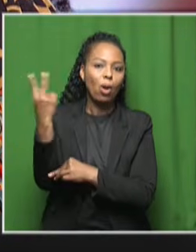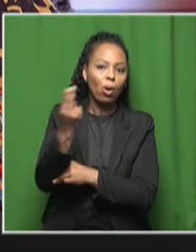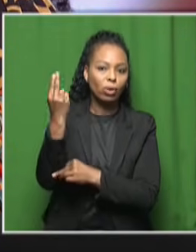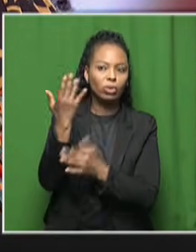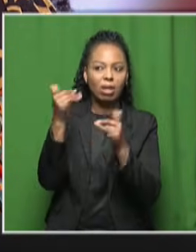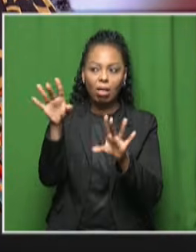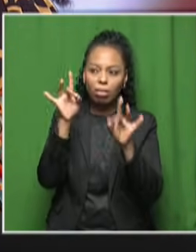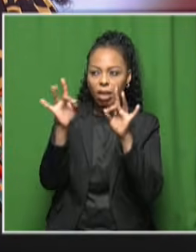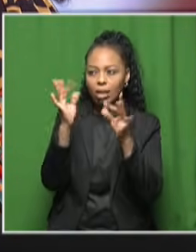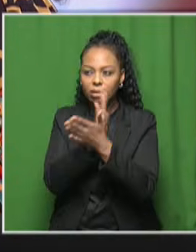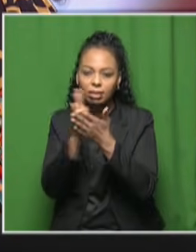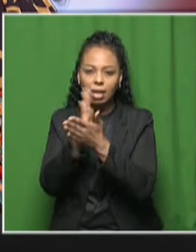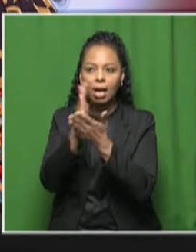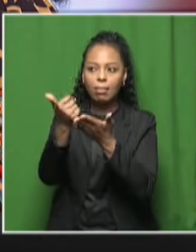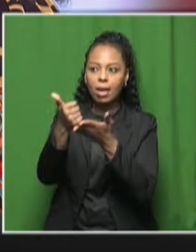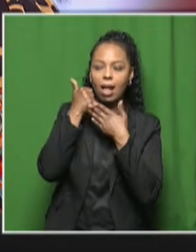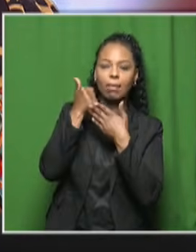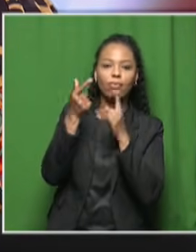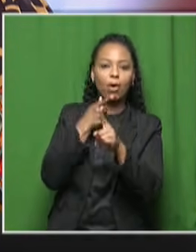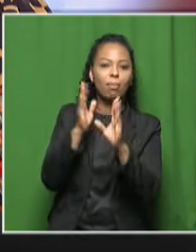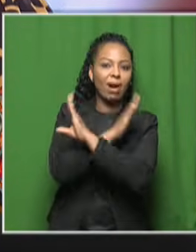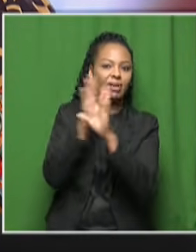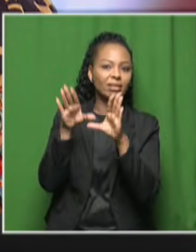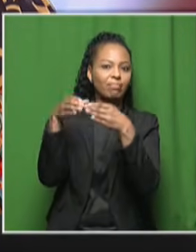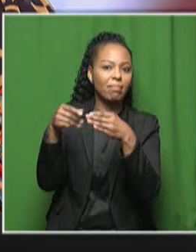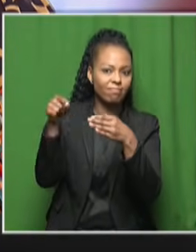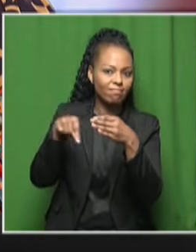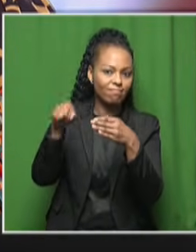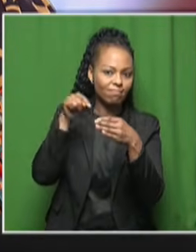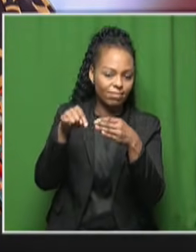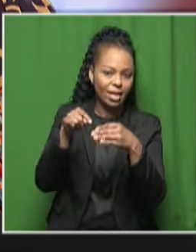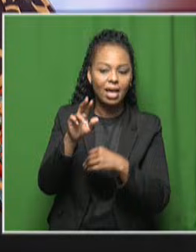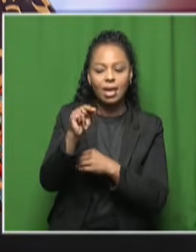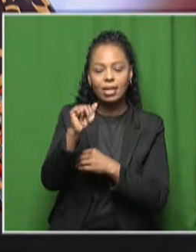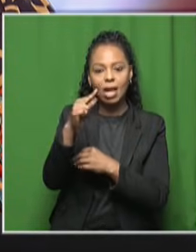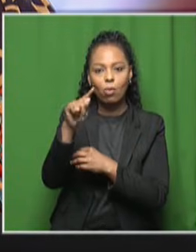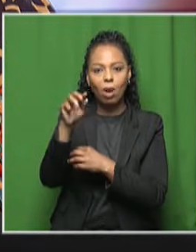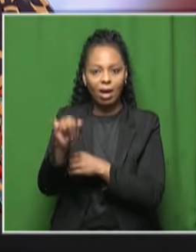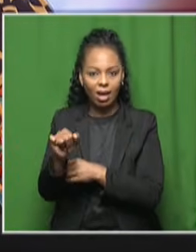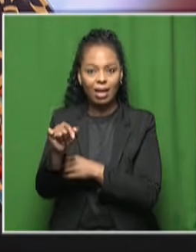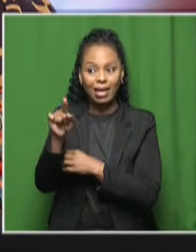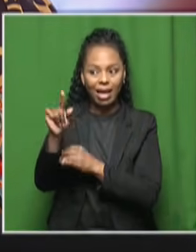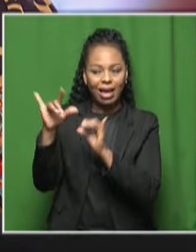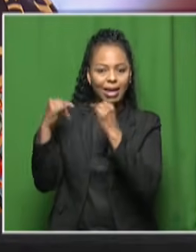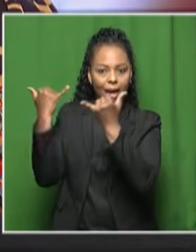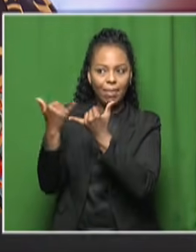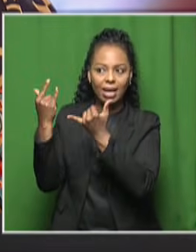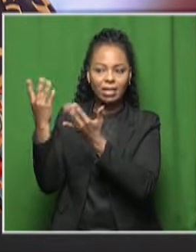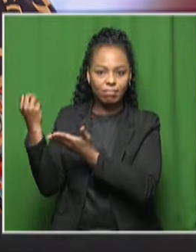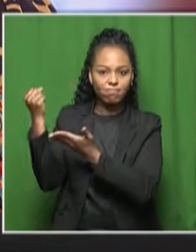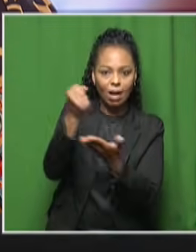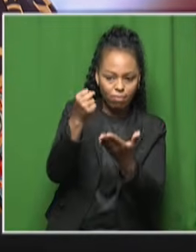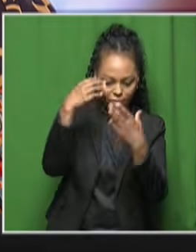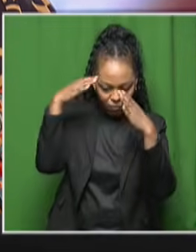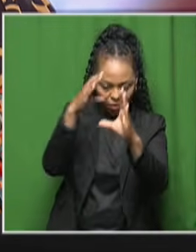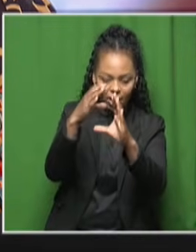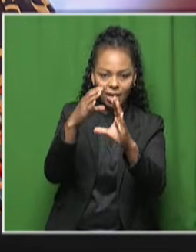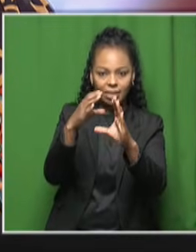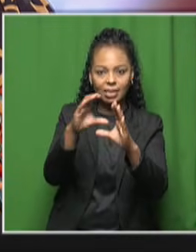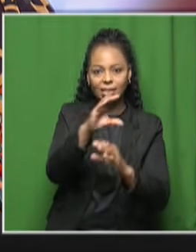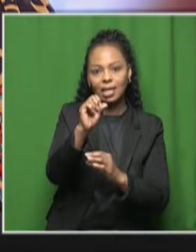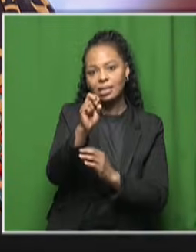solicited the assistance from private sector. Nagarro is one of the companies that invest quite a bit in our